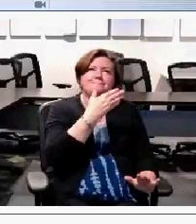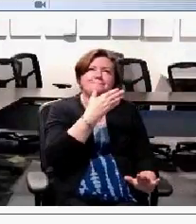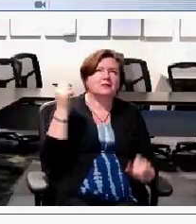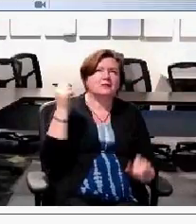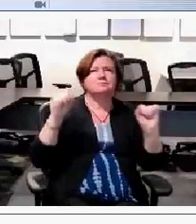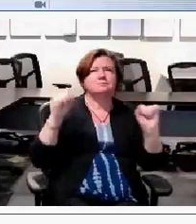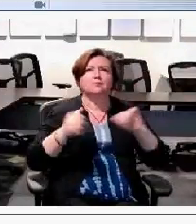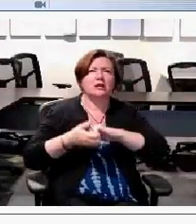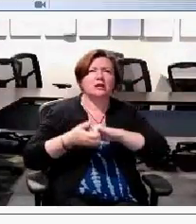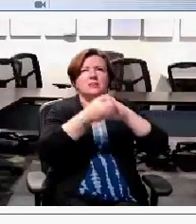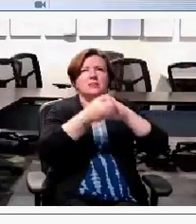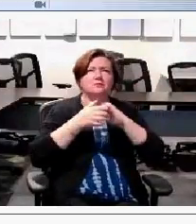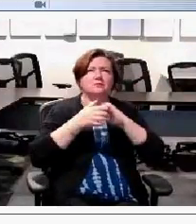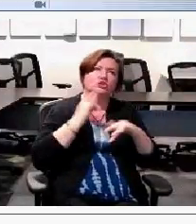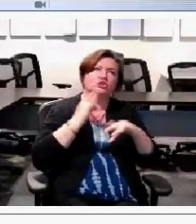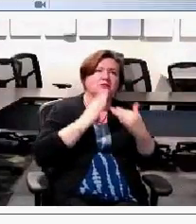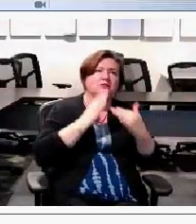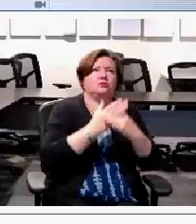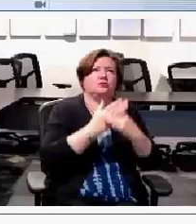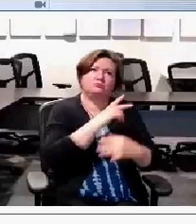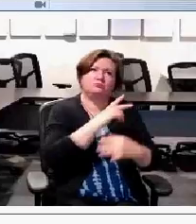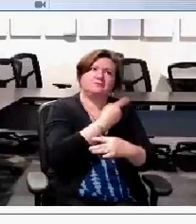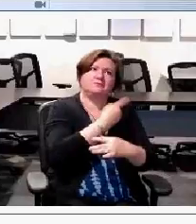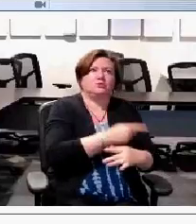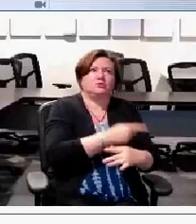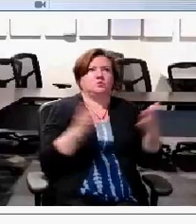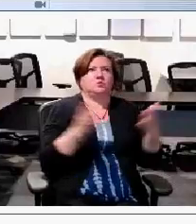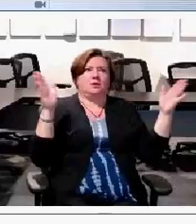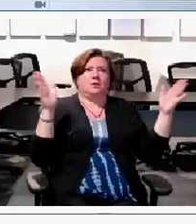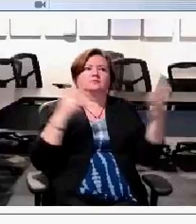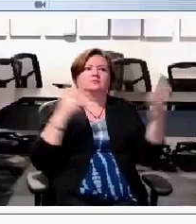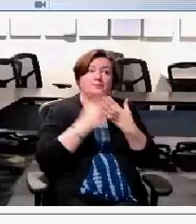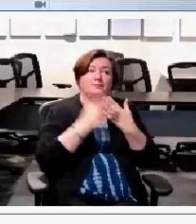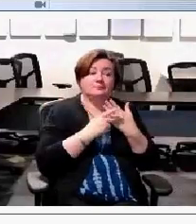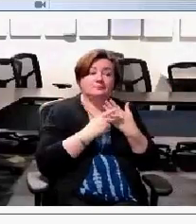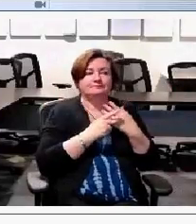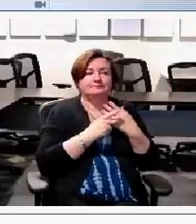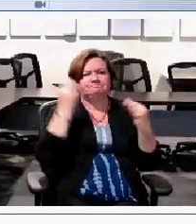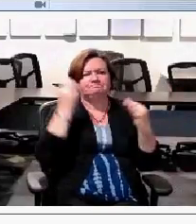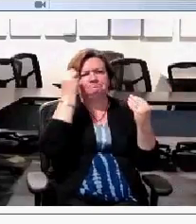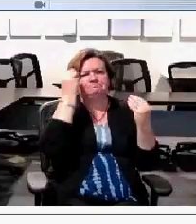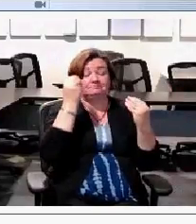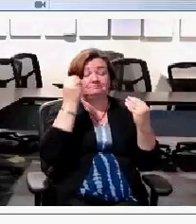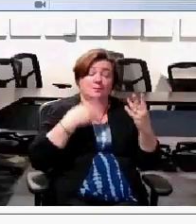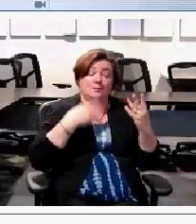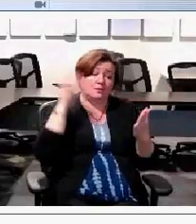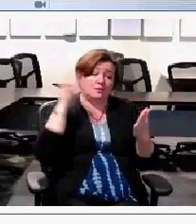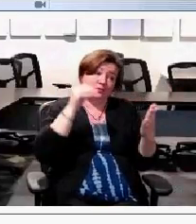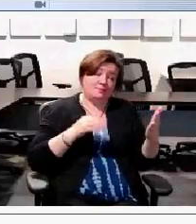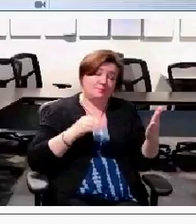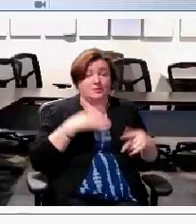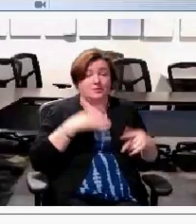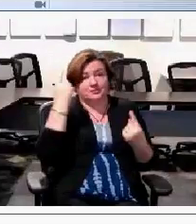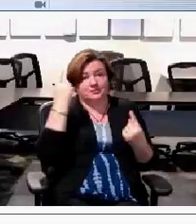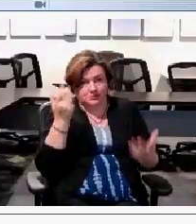provincial prevention program. And these are kind of the thoughts that I had. Of course,